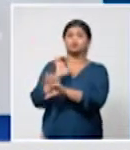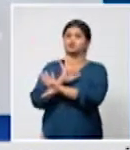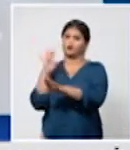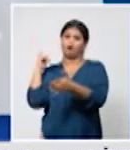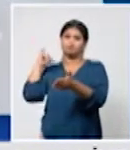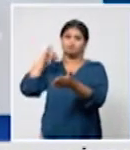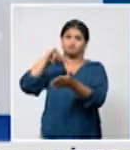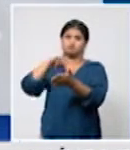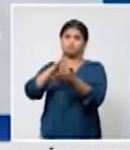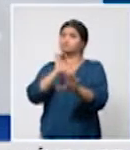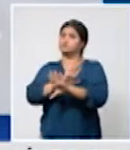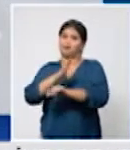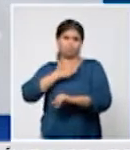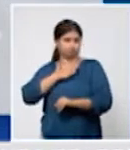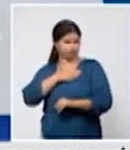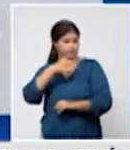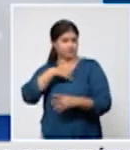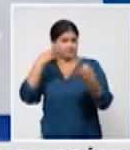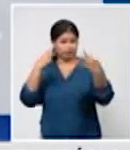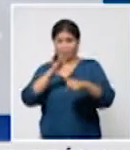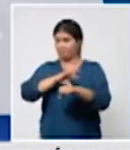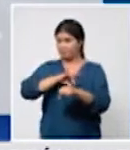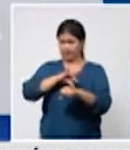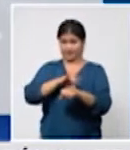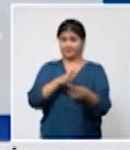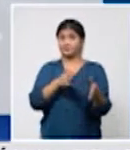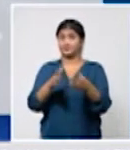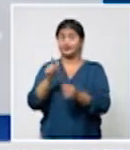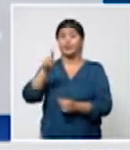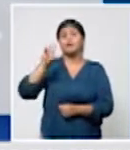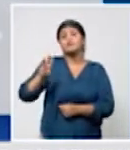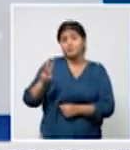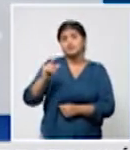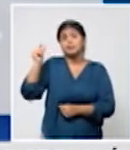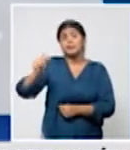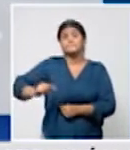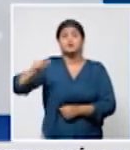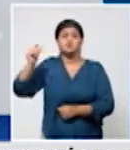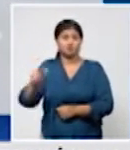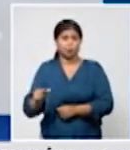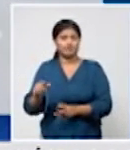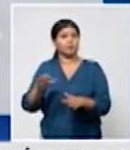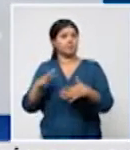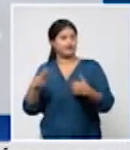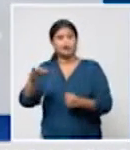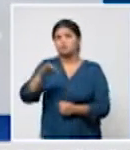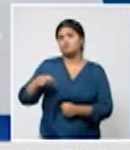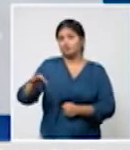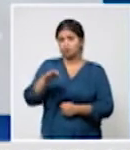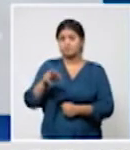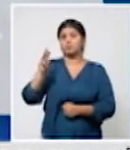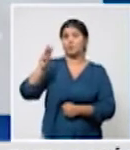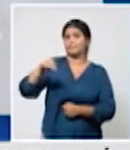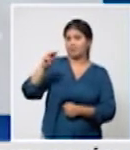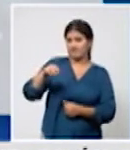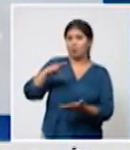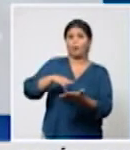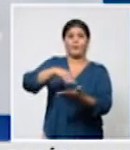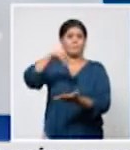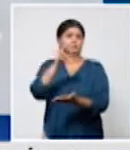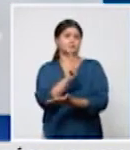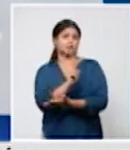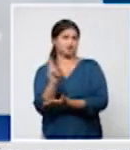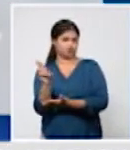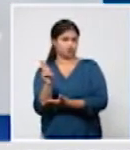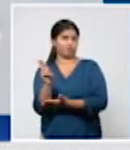Artemisa has 13 cases, 12 from the municipality of Bauta and 1 from Caimito, all of